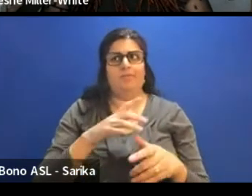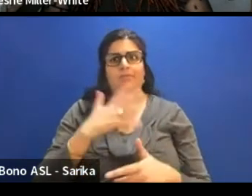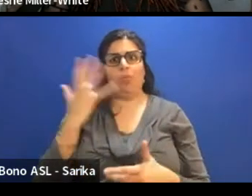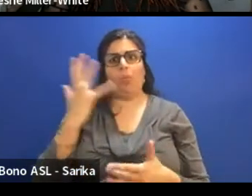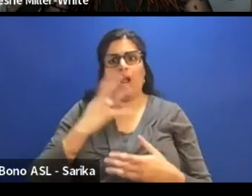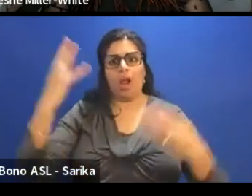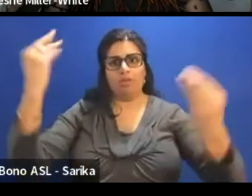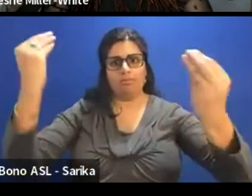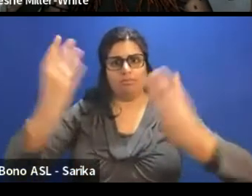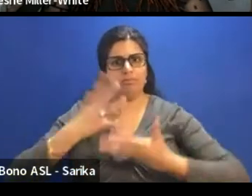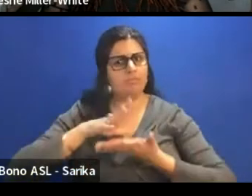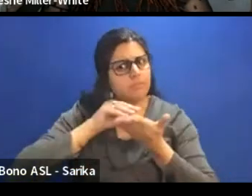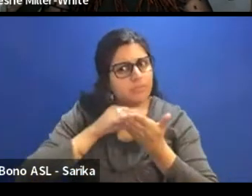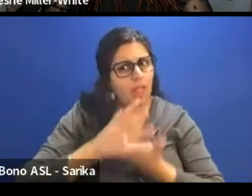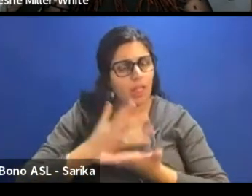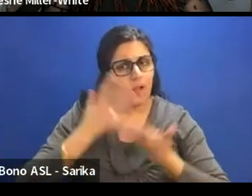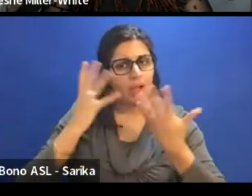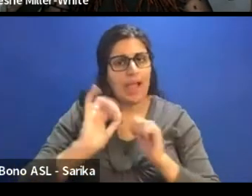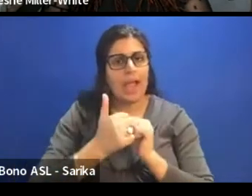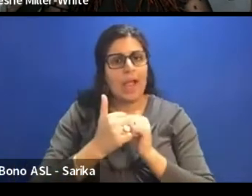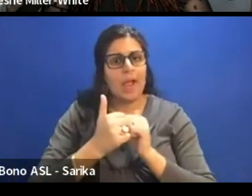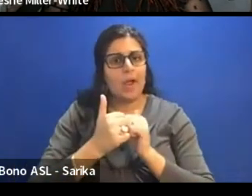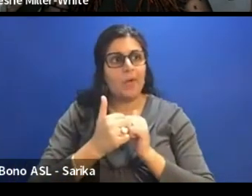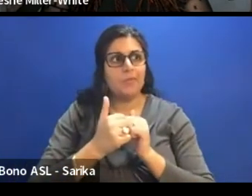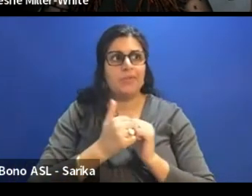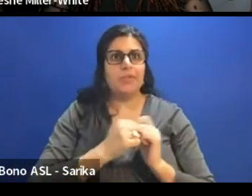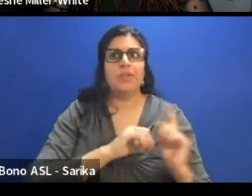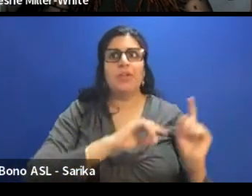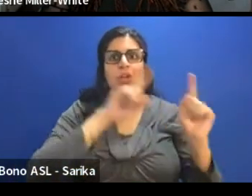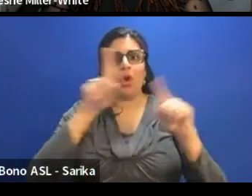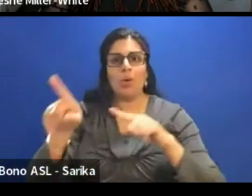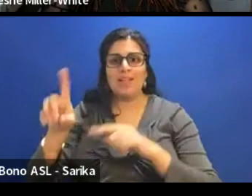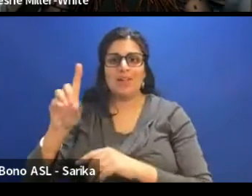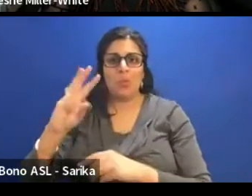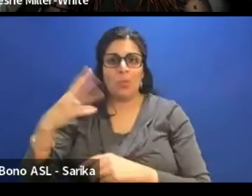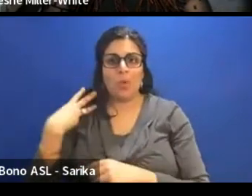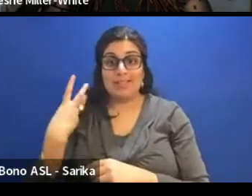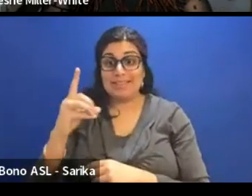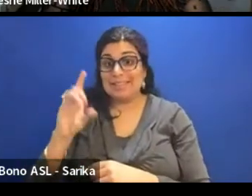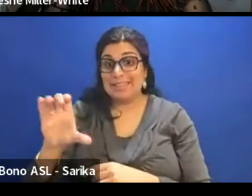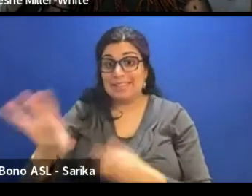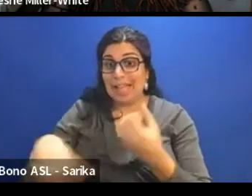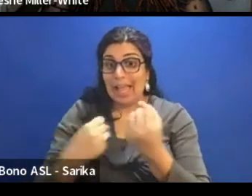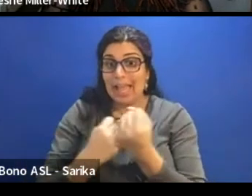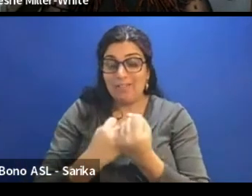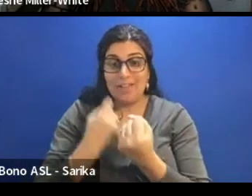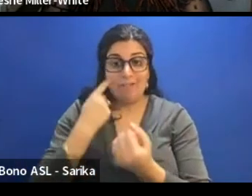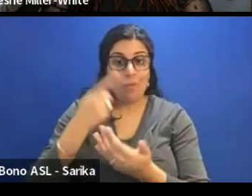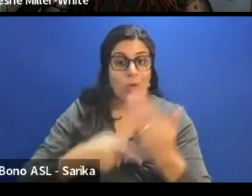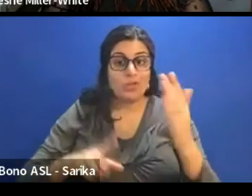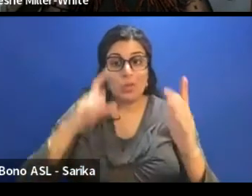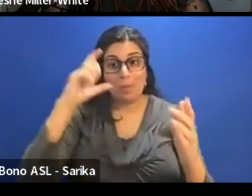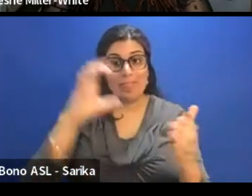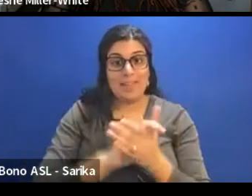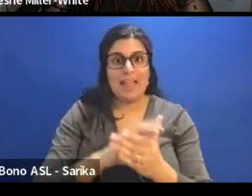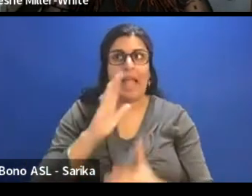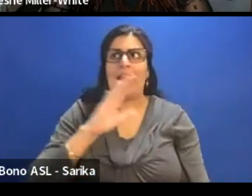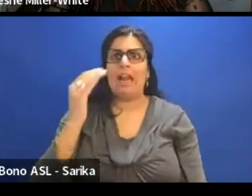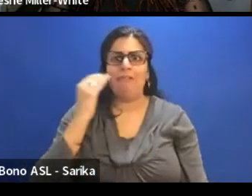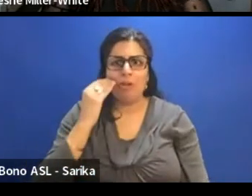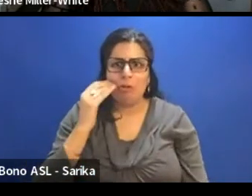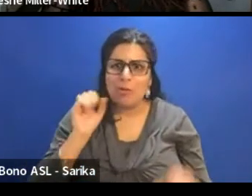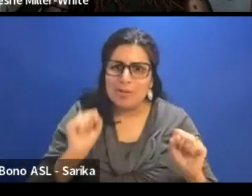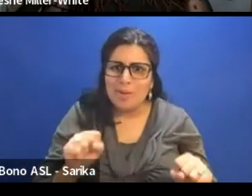informative in how to go to DC and to advocate for things that you believe in. I never knew that was